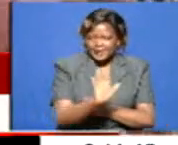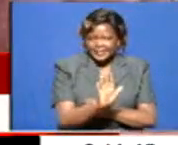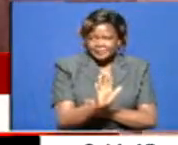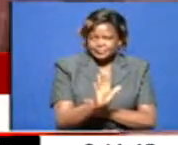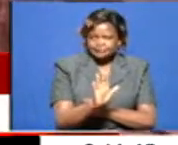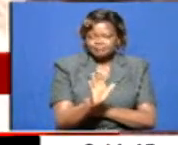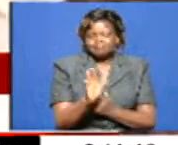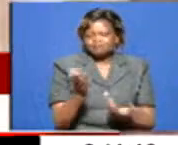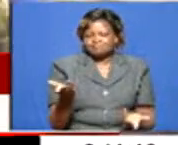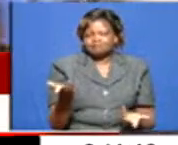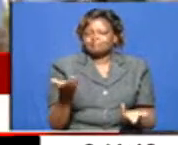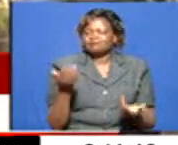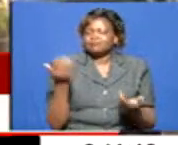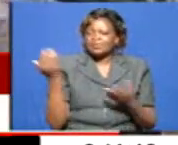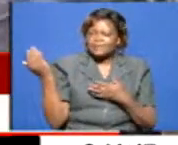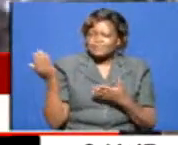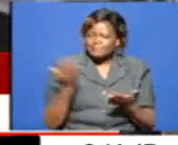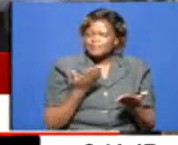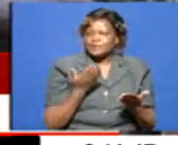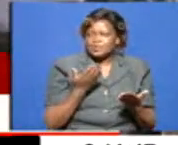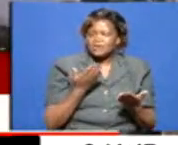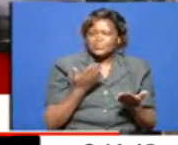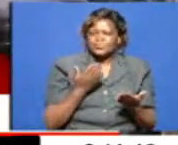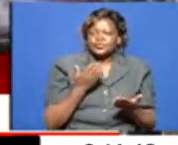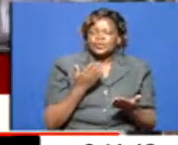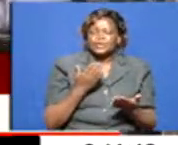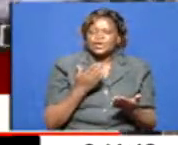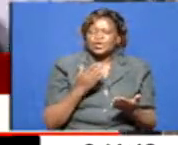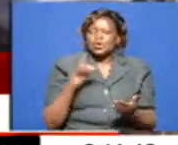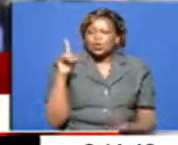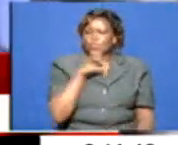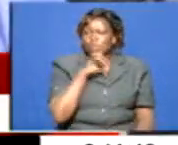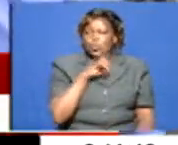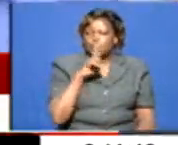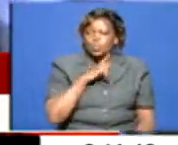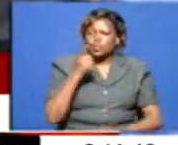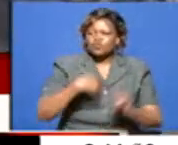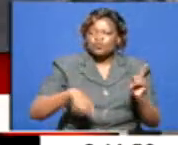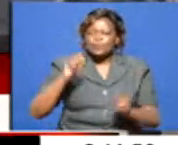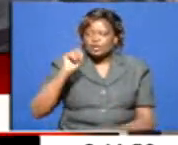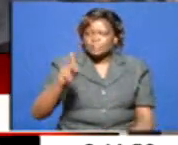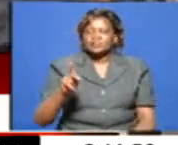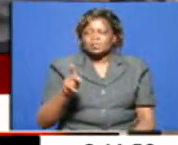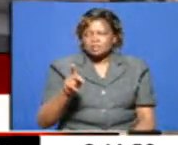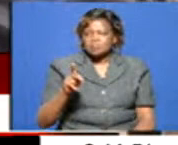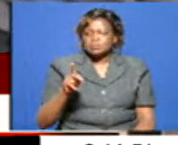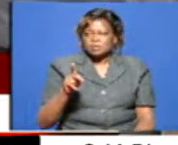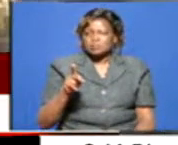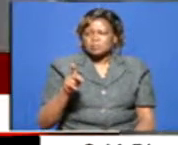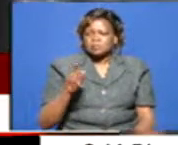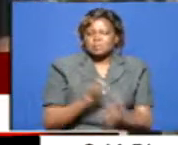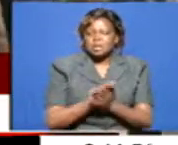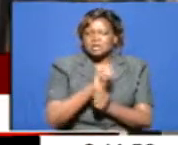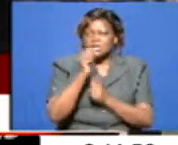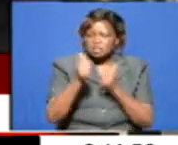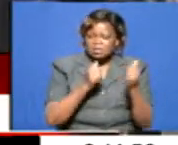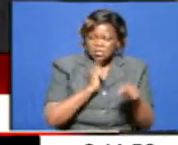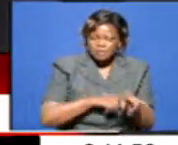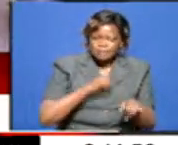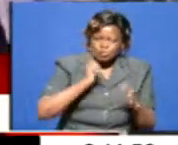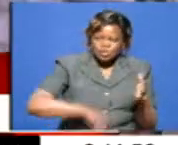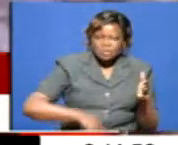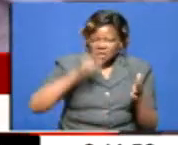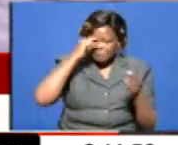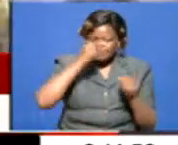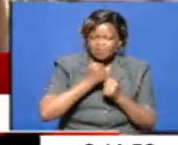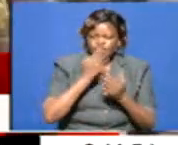has ignited wrath from members of the Civil Society of Kenya, Law Society of Kenya included, even as they call on the government to ensure